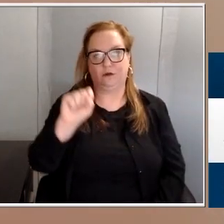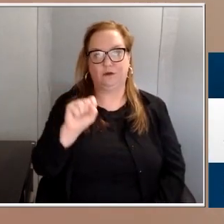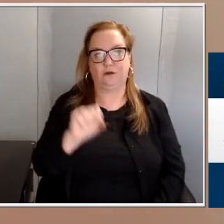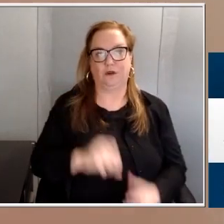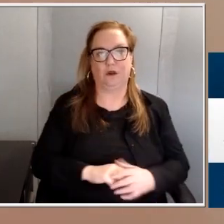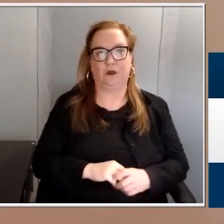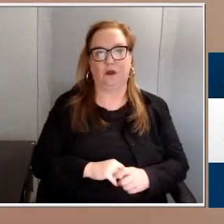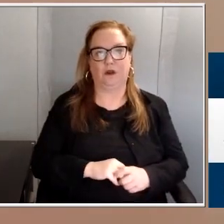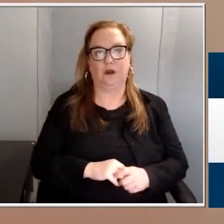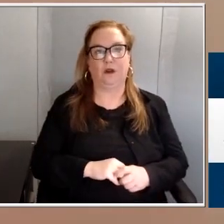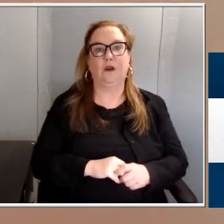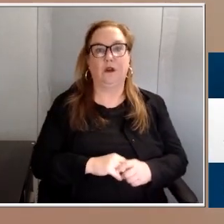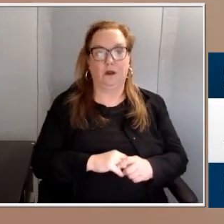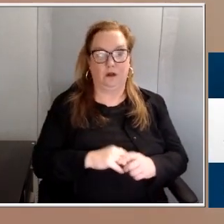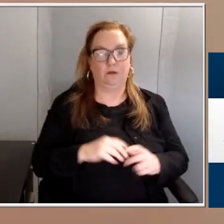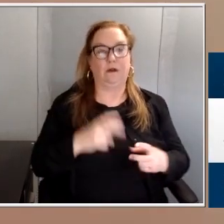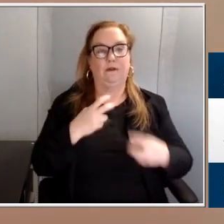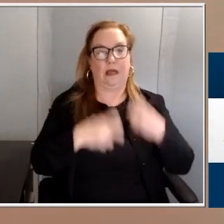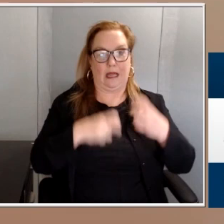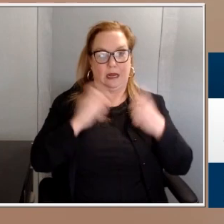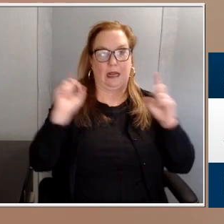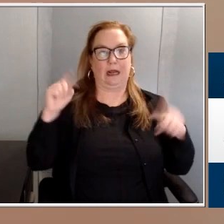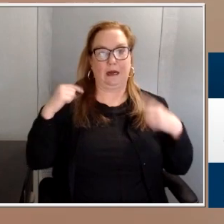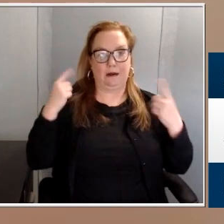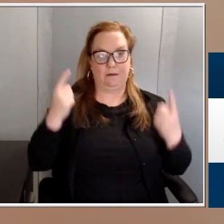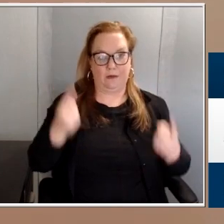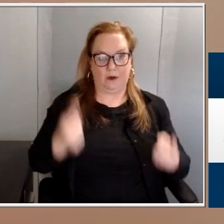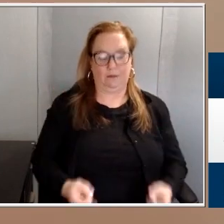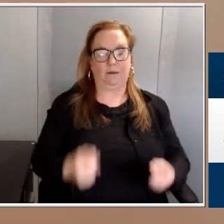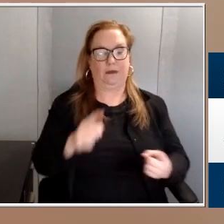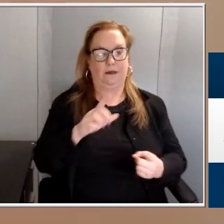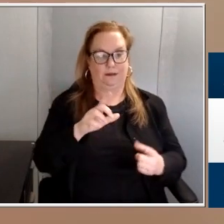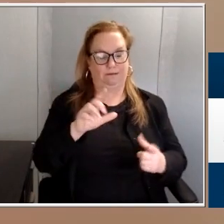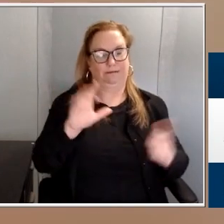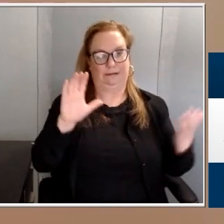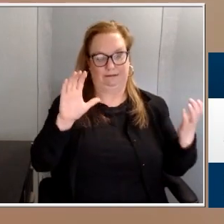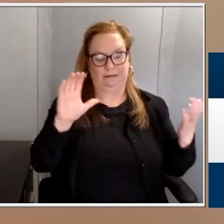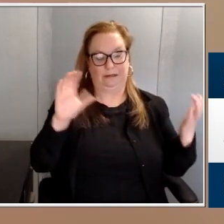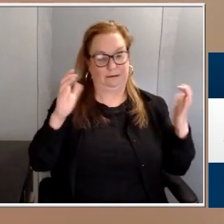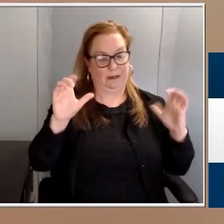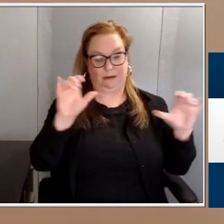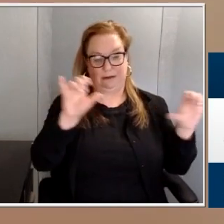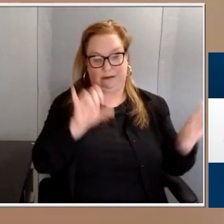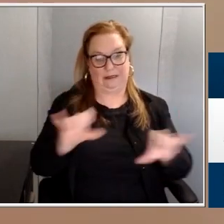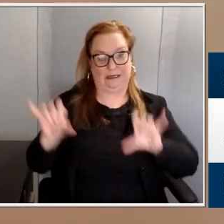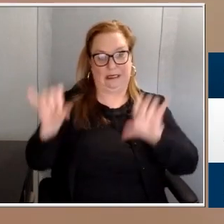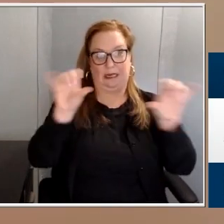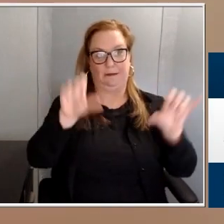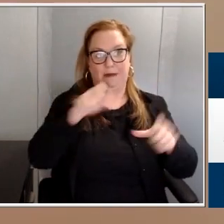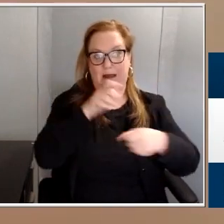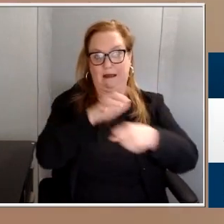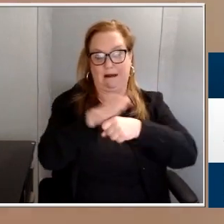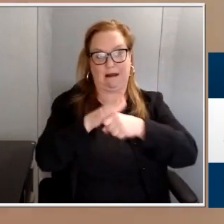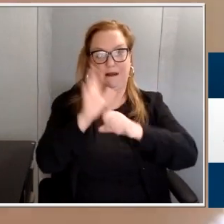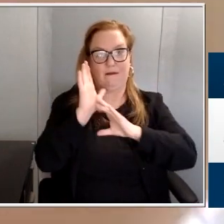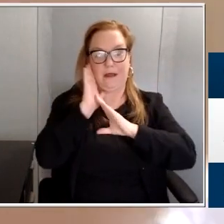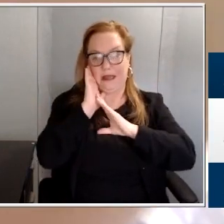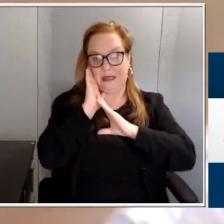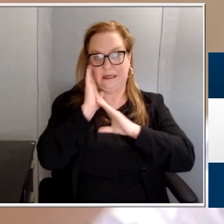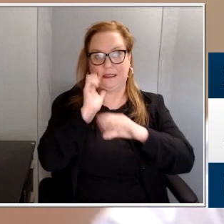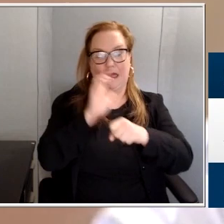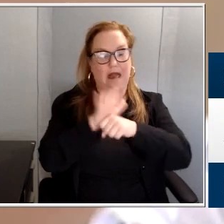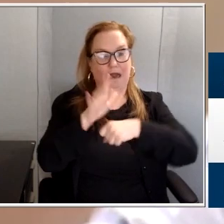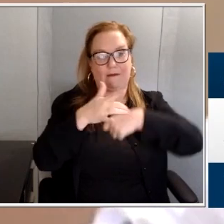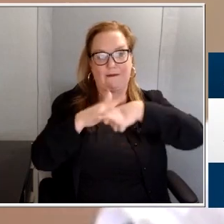We have had a problem, as everyone else, with just not enough beds or not enough